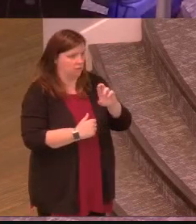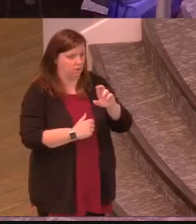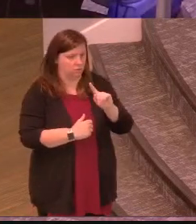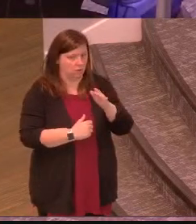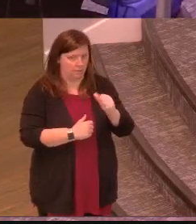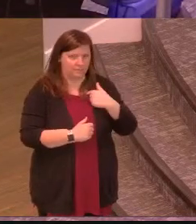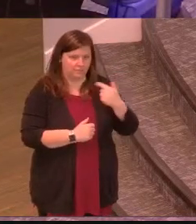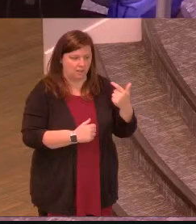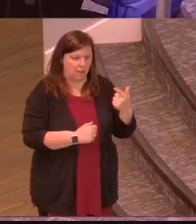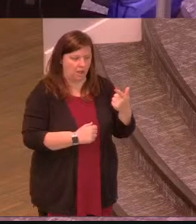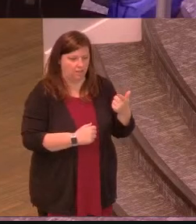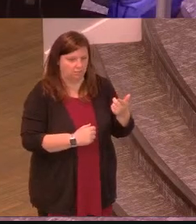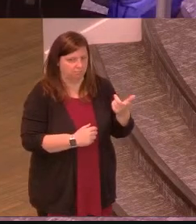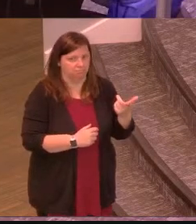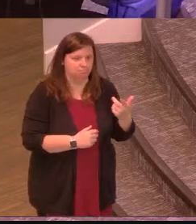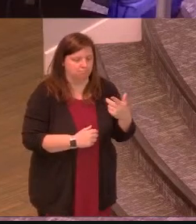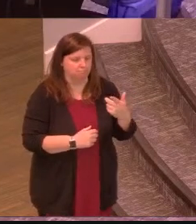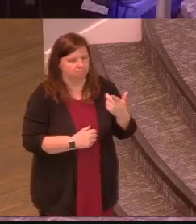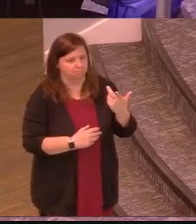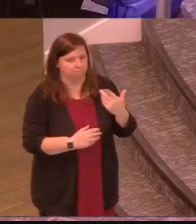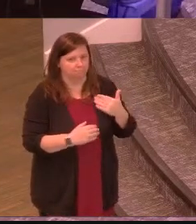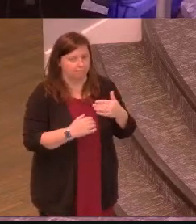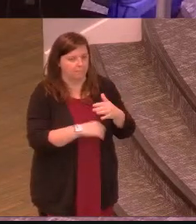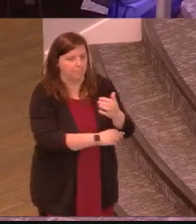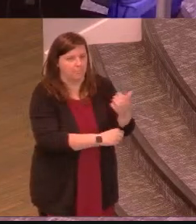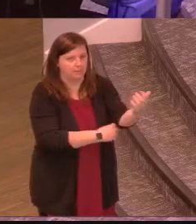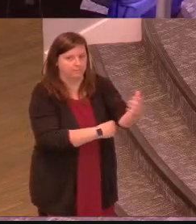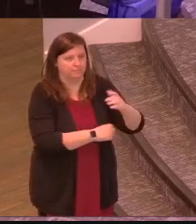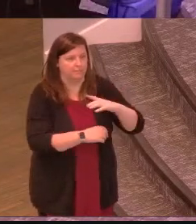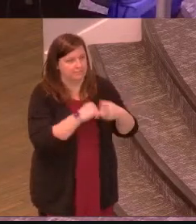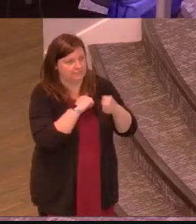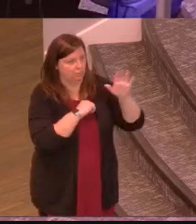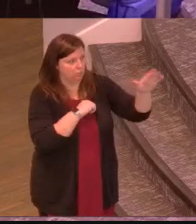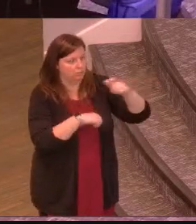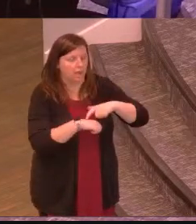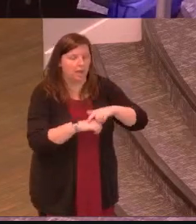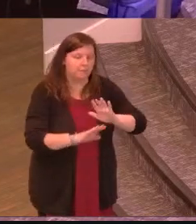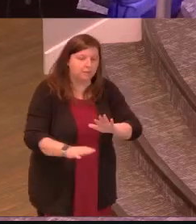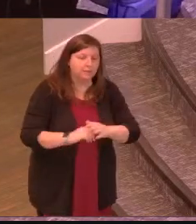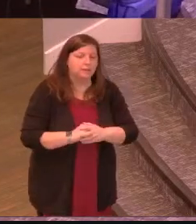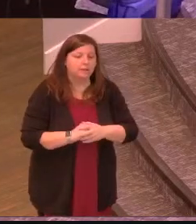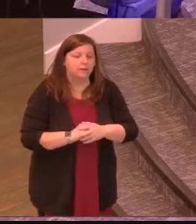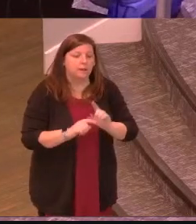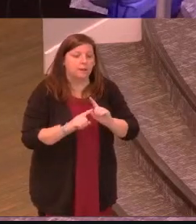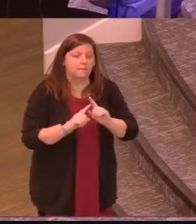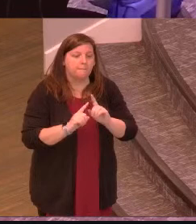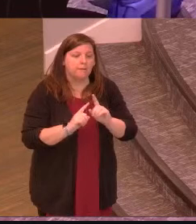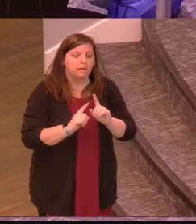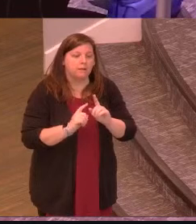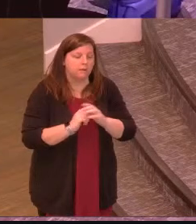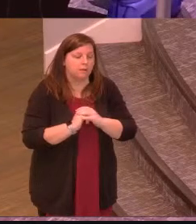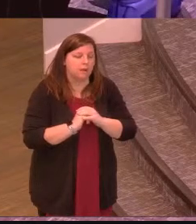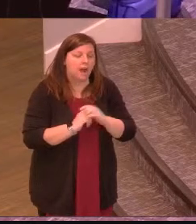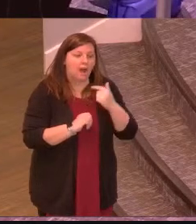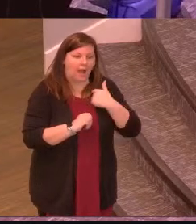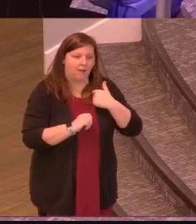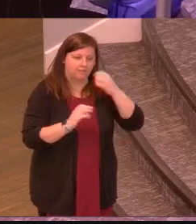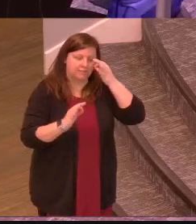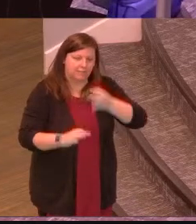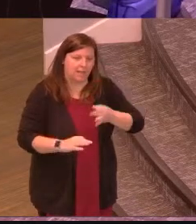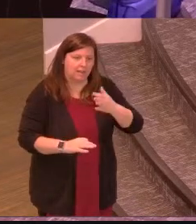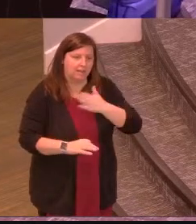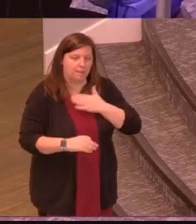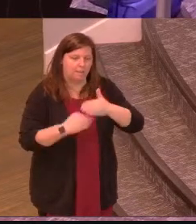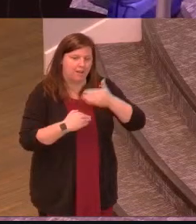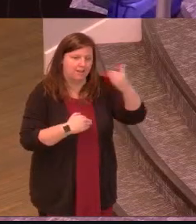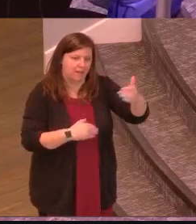as well? Go for it. This is piggybacking on what you said, though. I had decided that in my next life, I was going to do